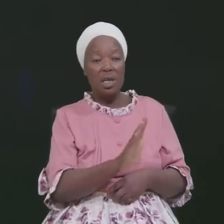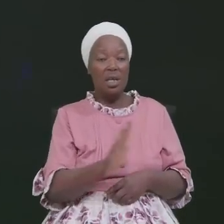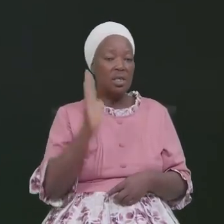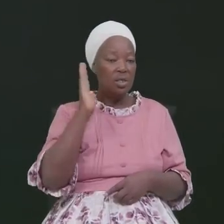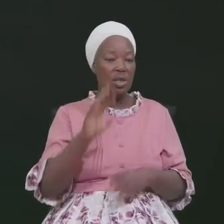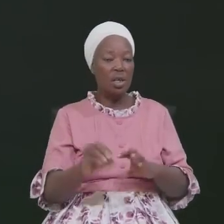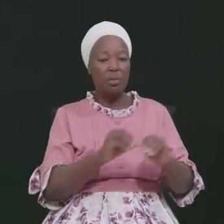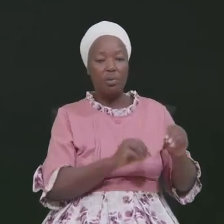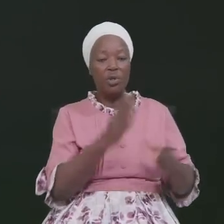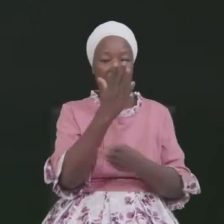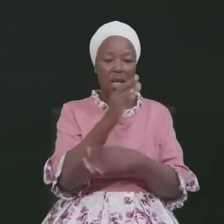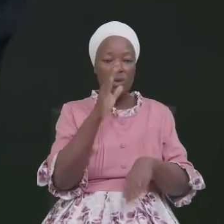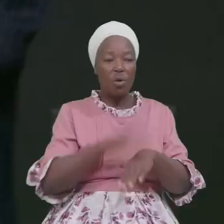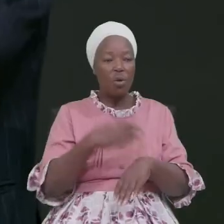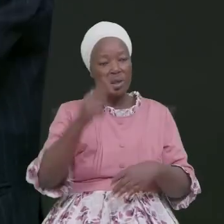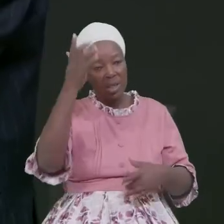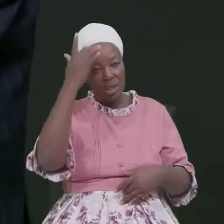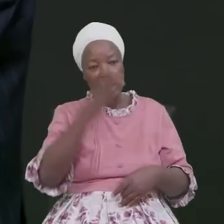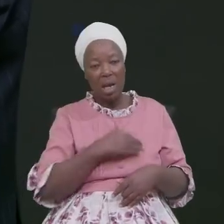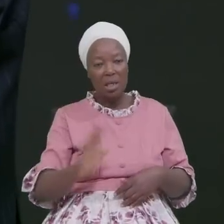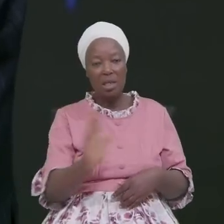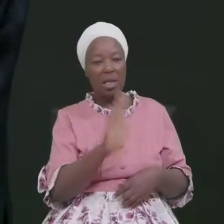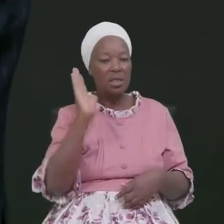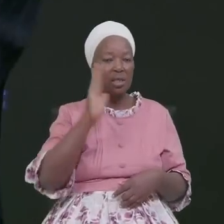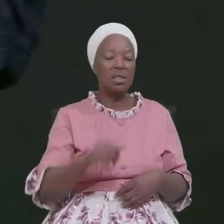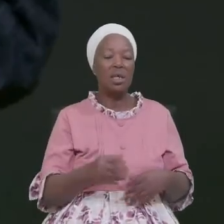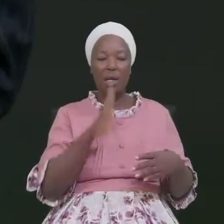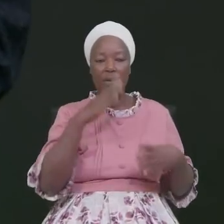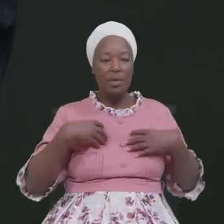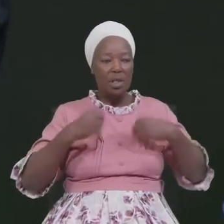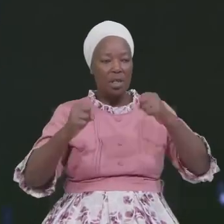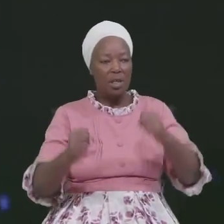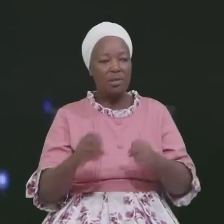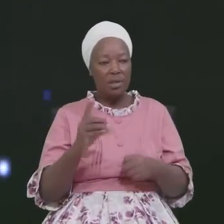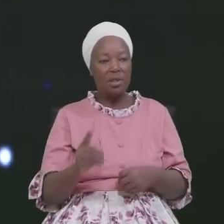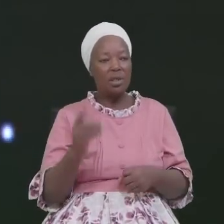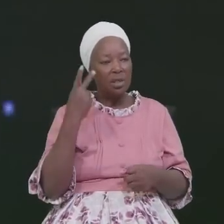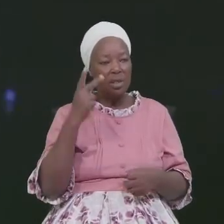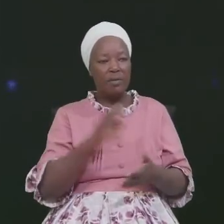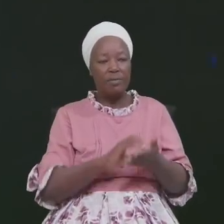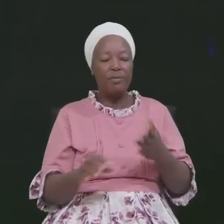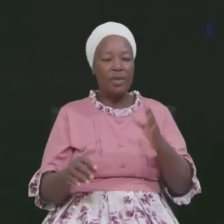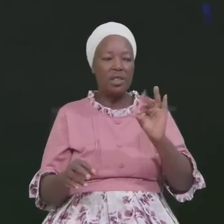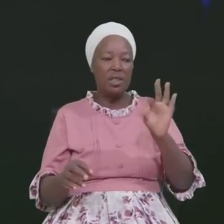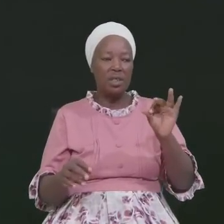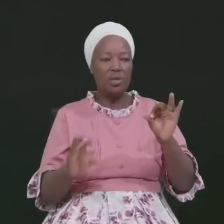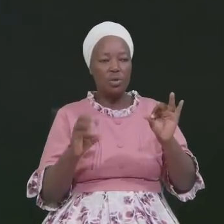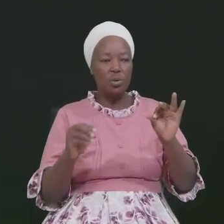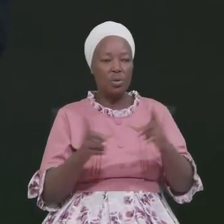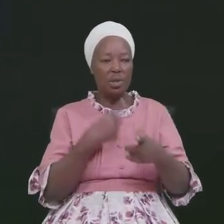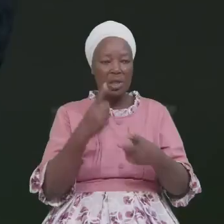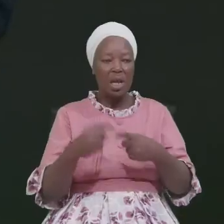the sick and they shall recover. Verse 19, it says, so then after